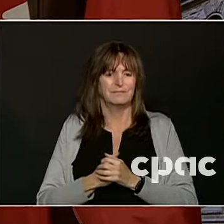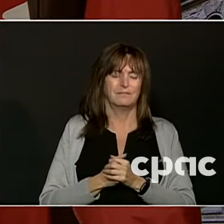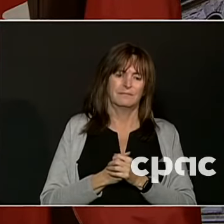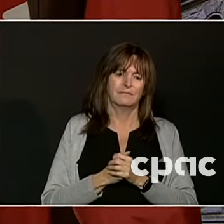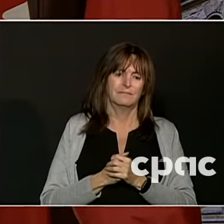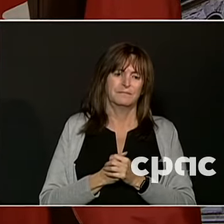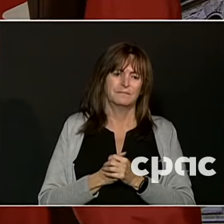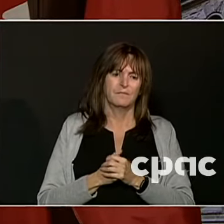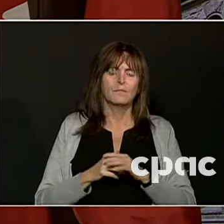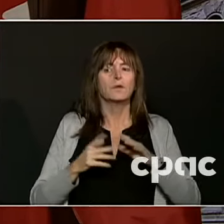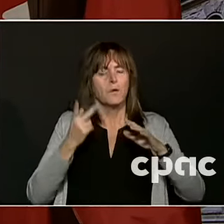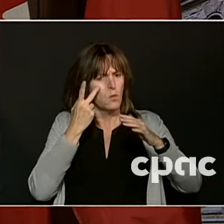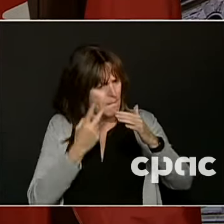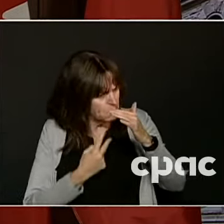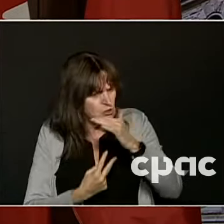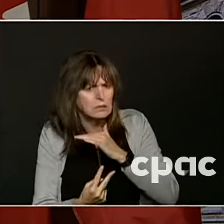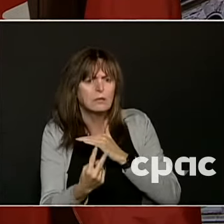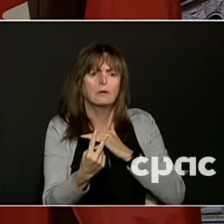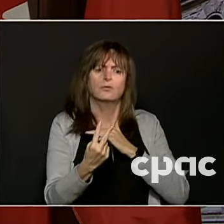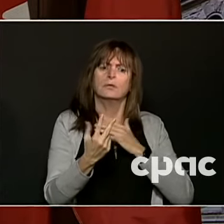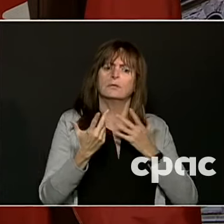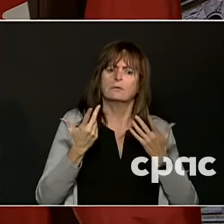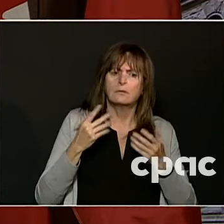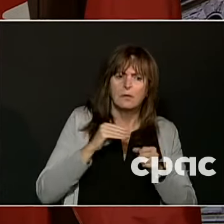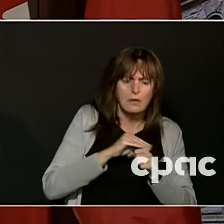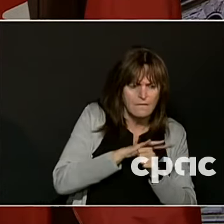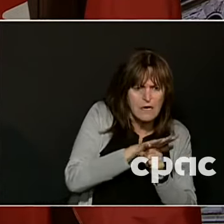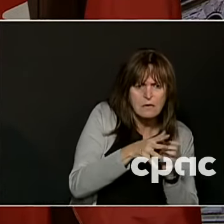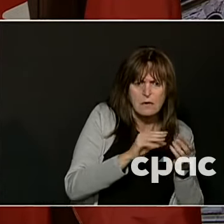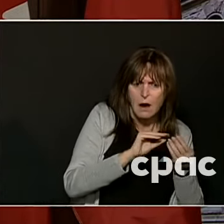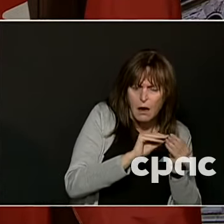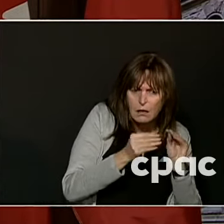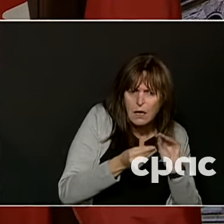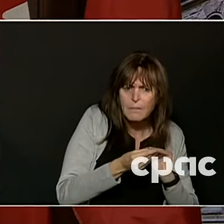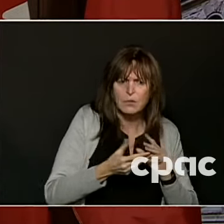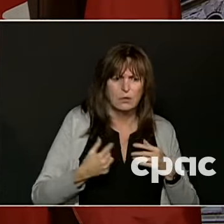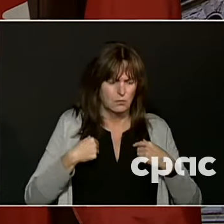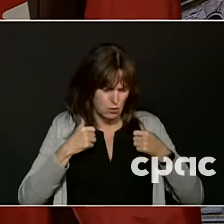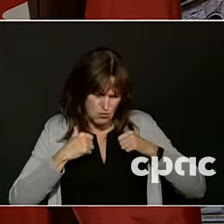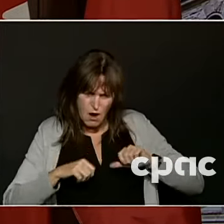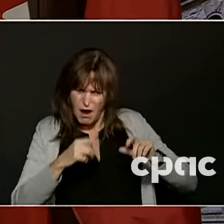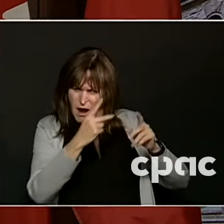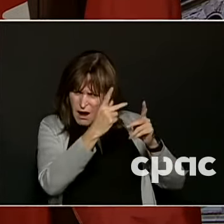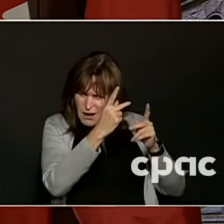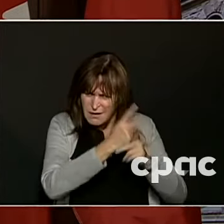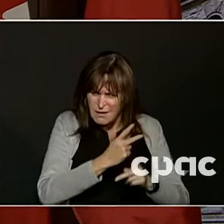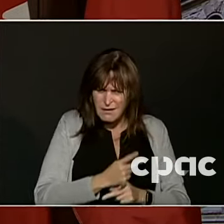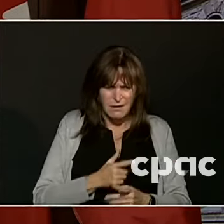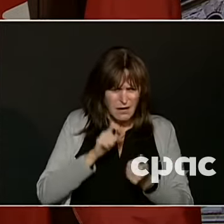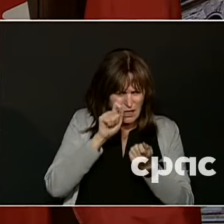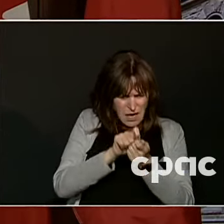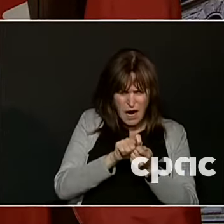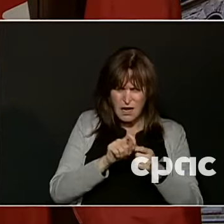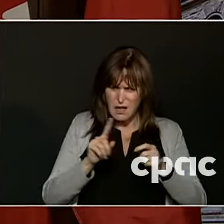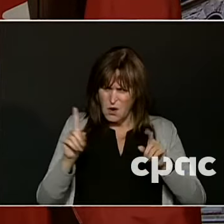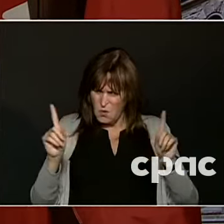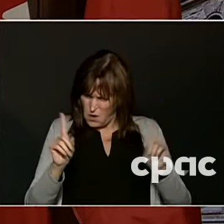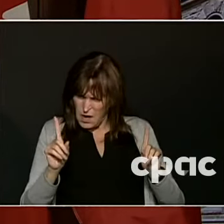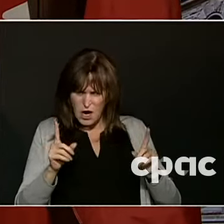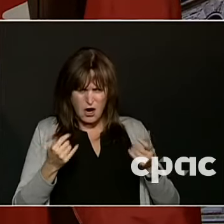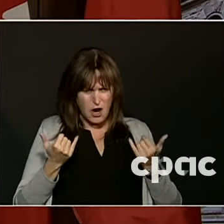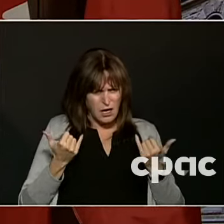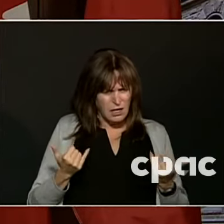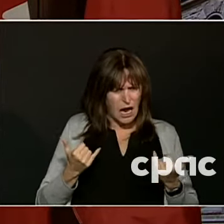and actually is right now kind of currently tracking exactly where we are, the ICU occupancy